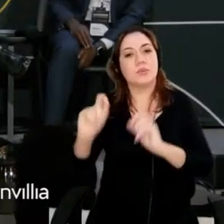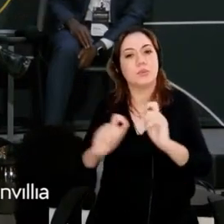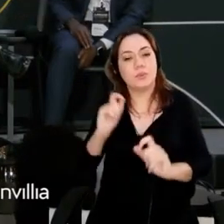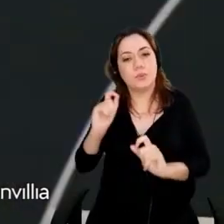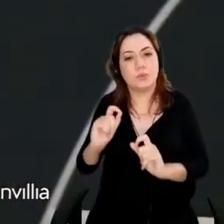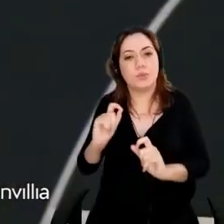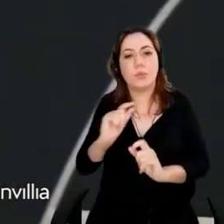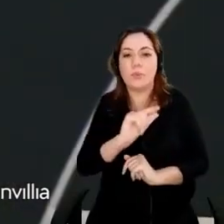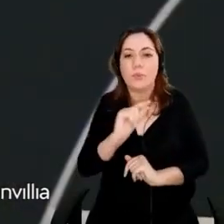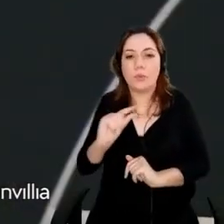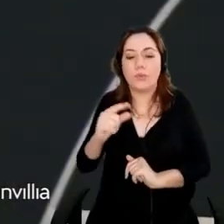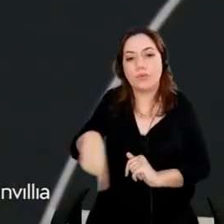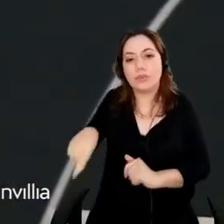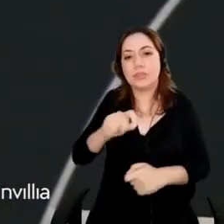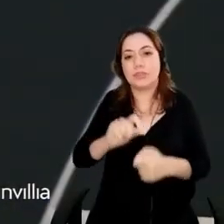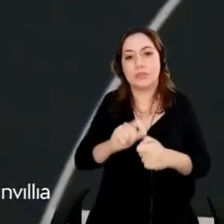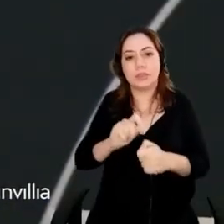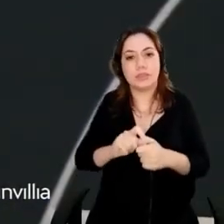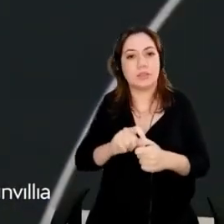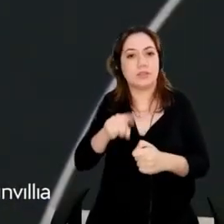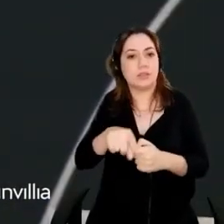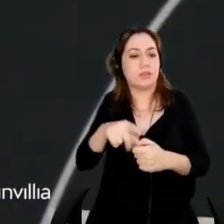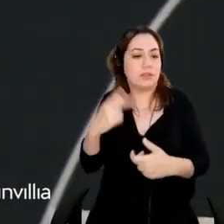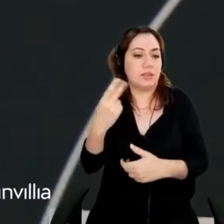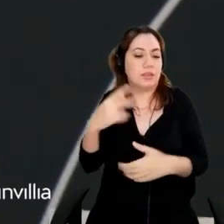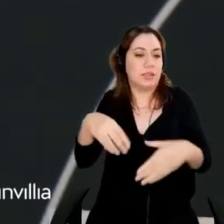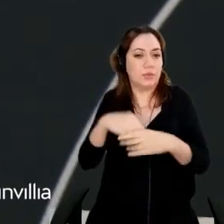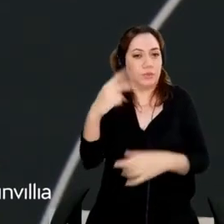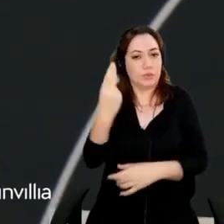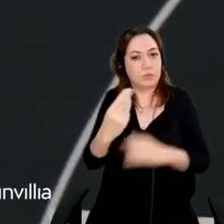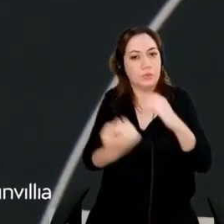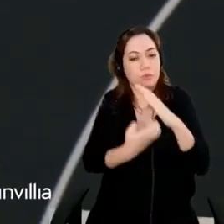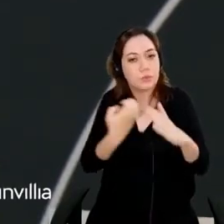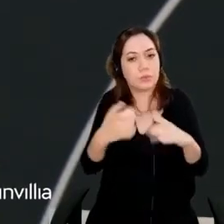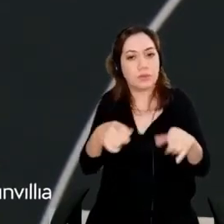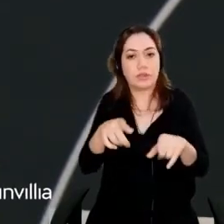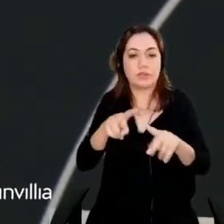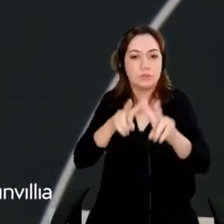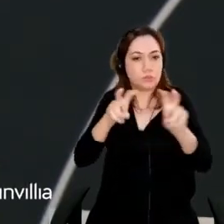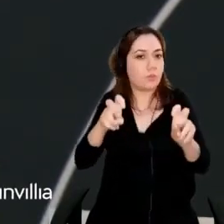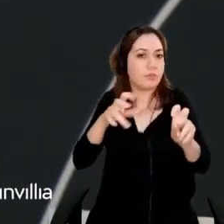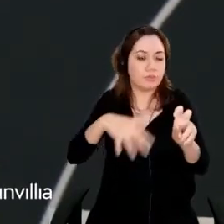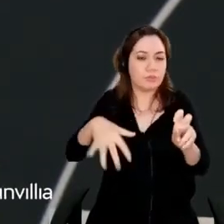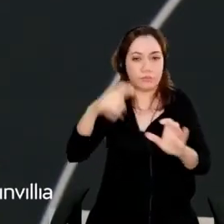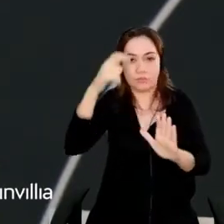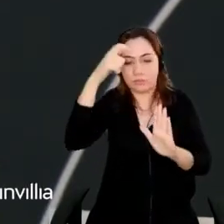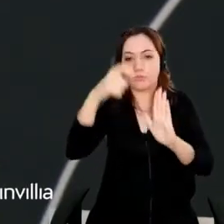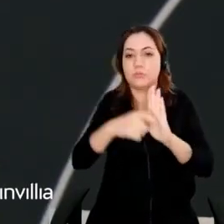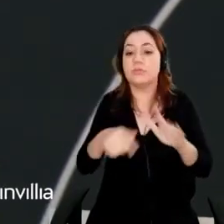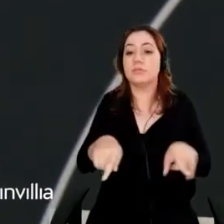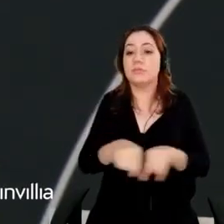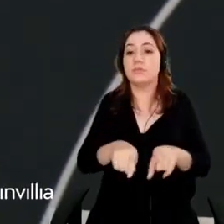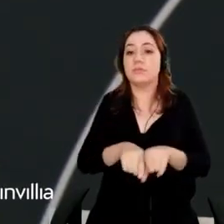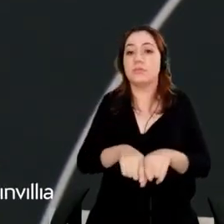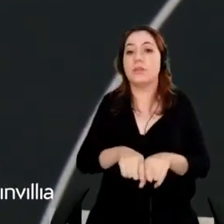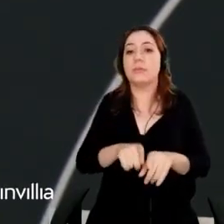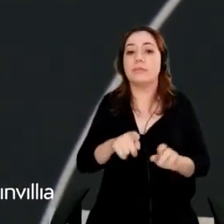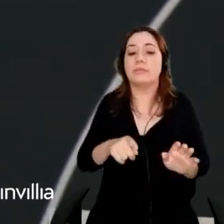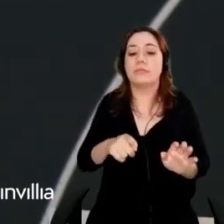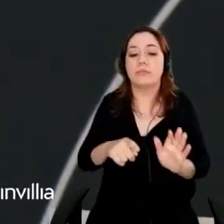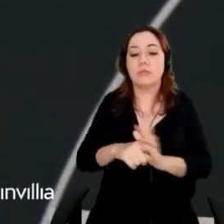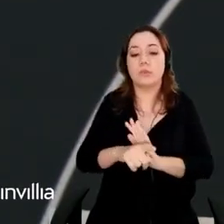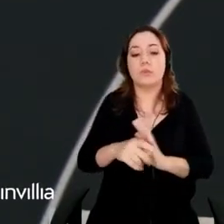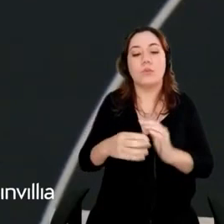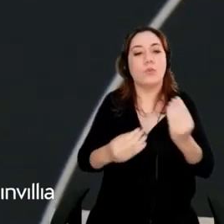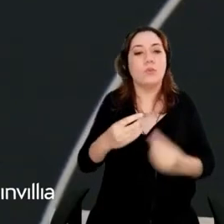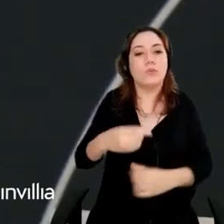doing inside your companies around AI, but also how are you handling the consequences